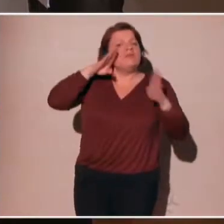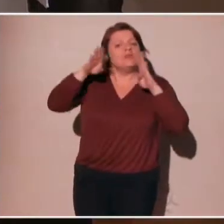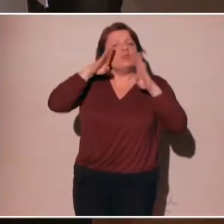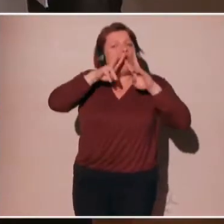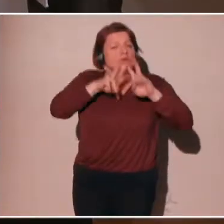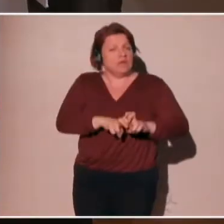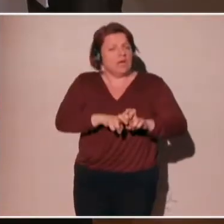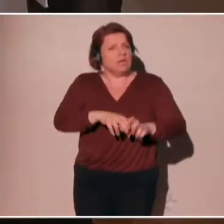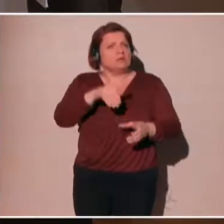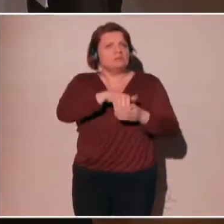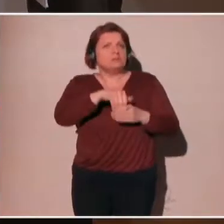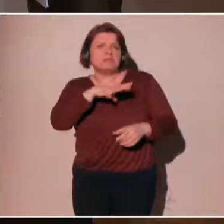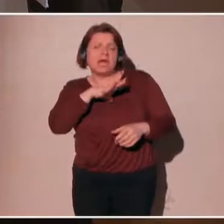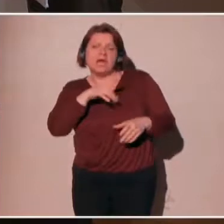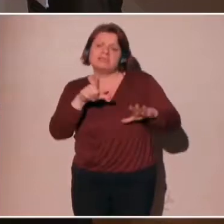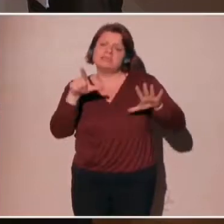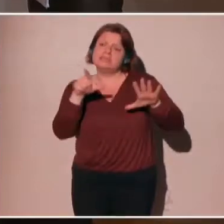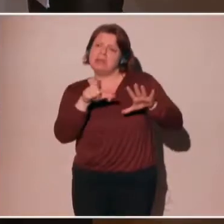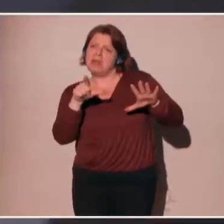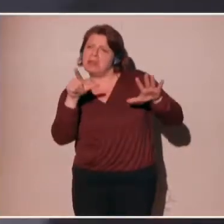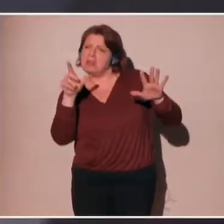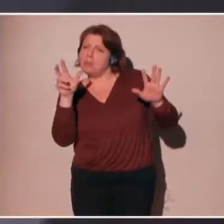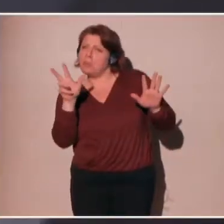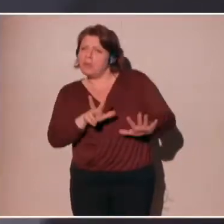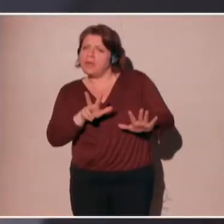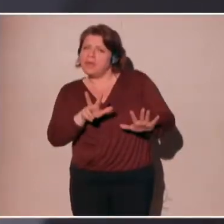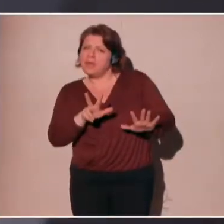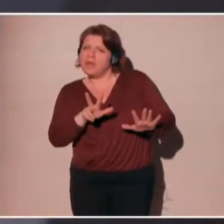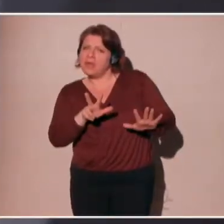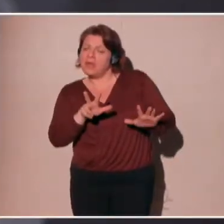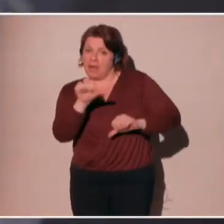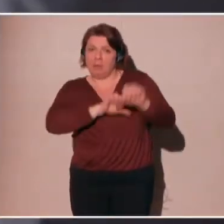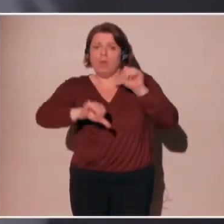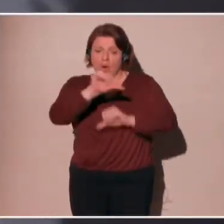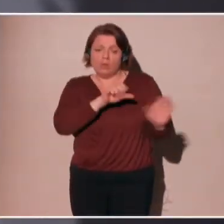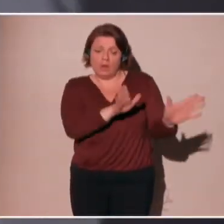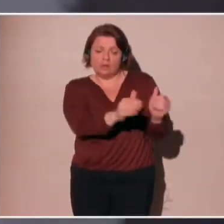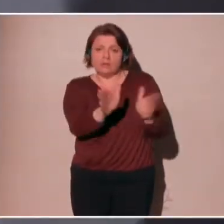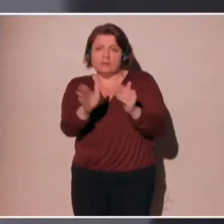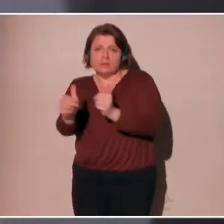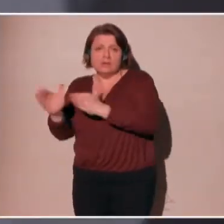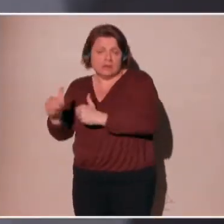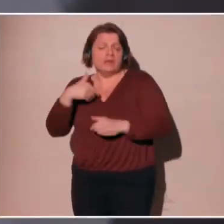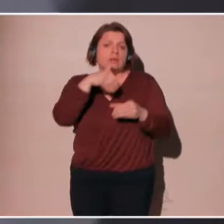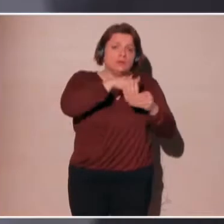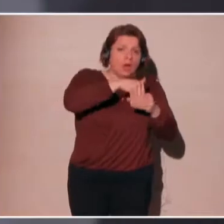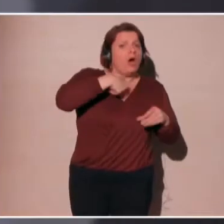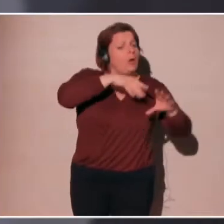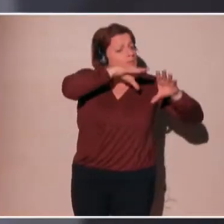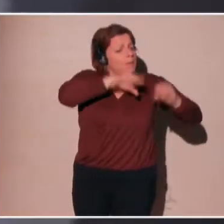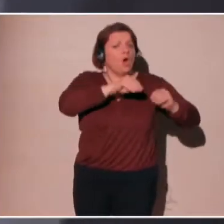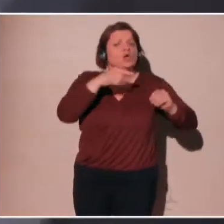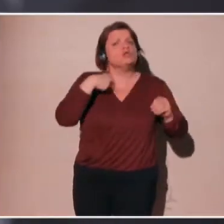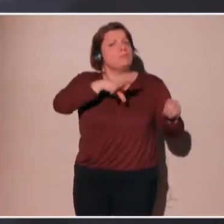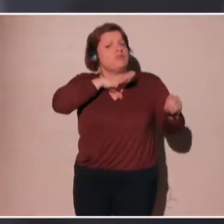Yes, in the United States, in Facebook research, we have 7 or 8 members of the lab who are actually